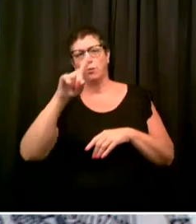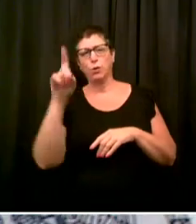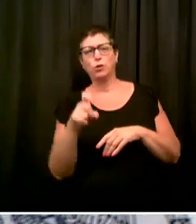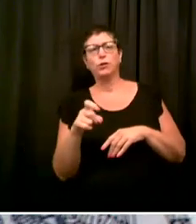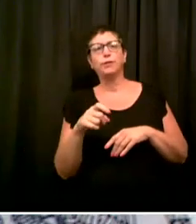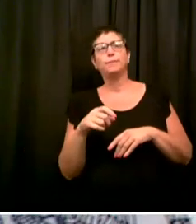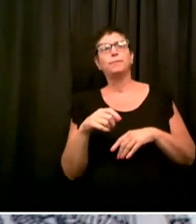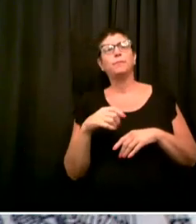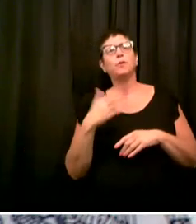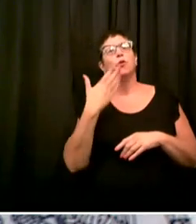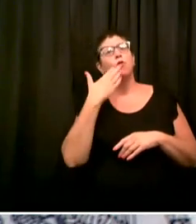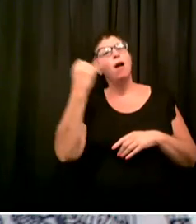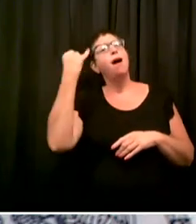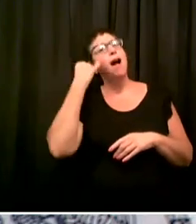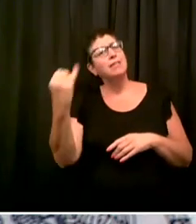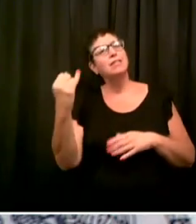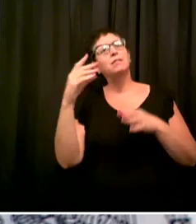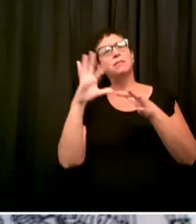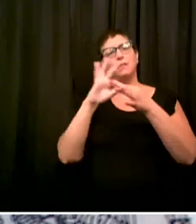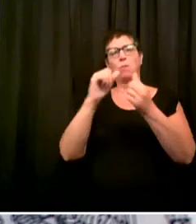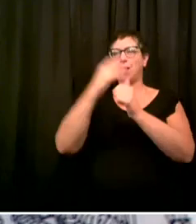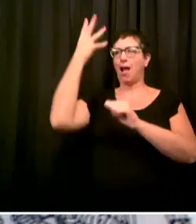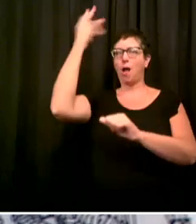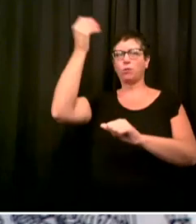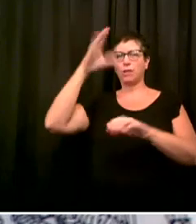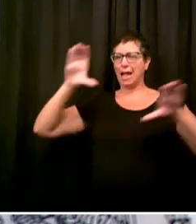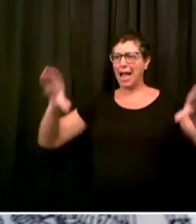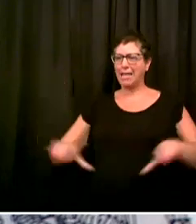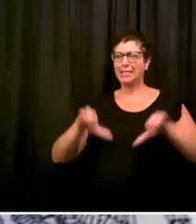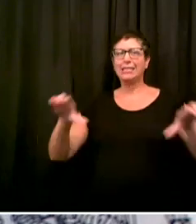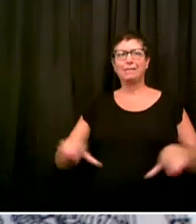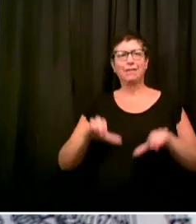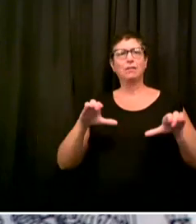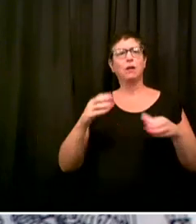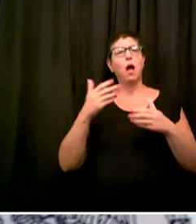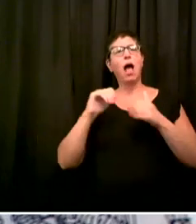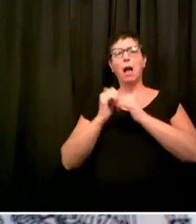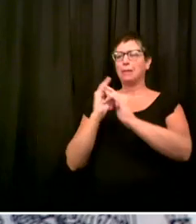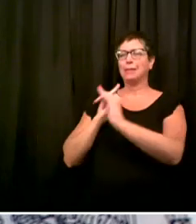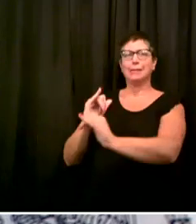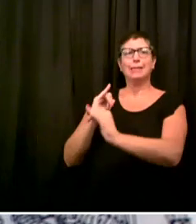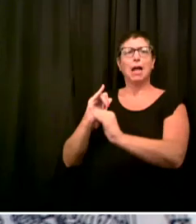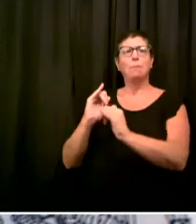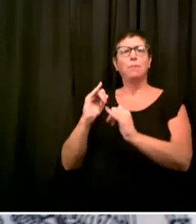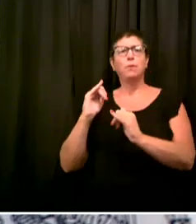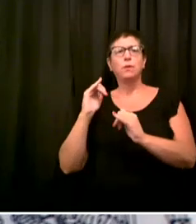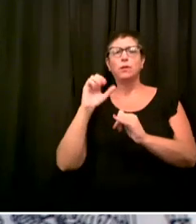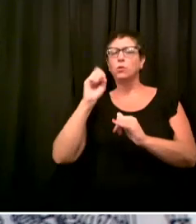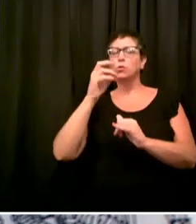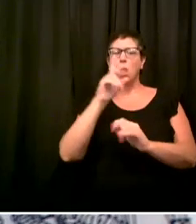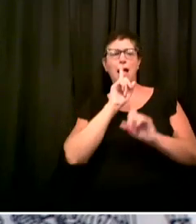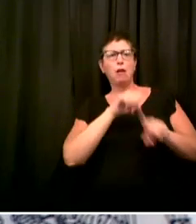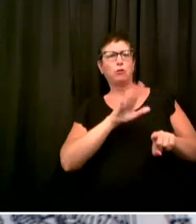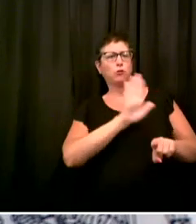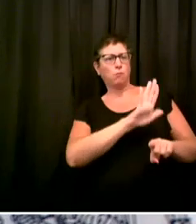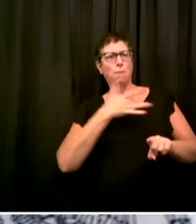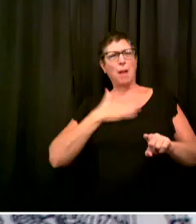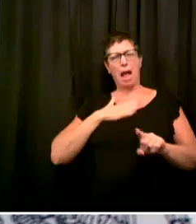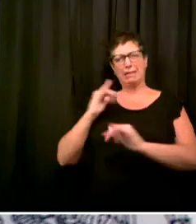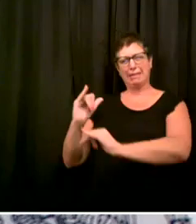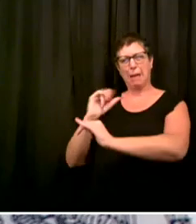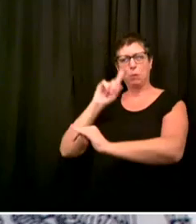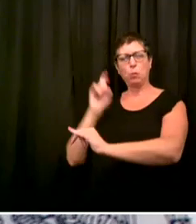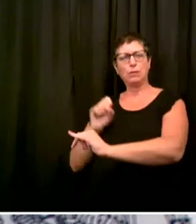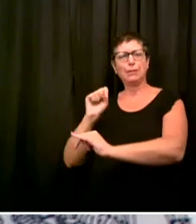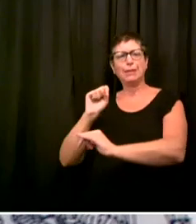to plan for. So kind of similar to Sean's question, there are principals who've come out in recent days saying they're not ready, and it's about